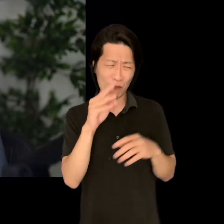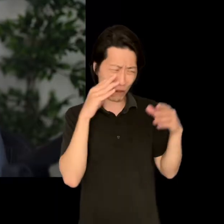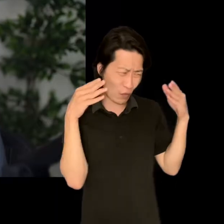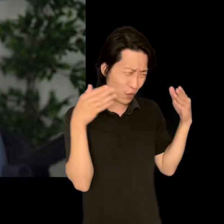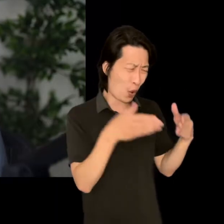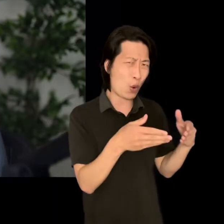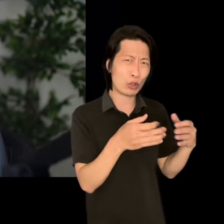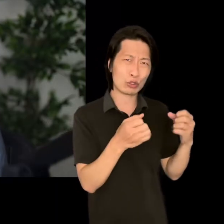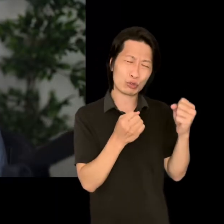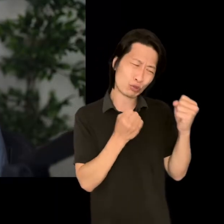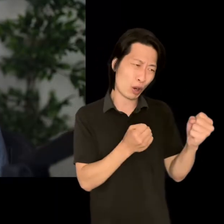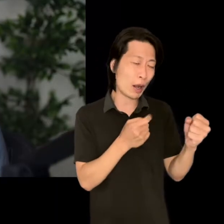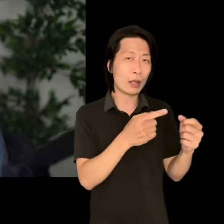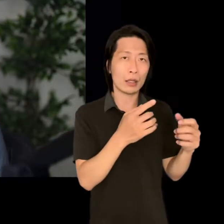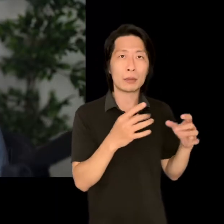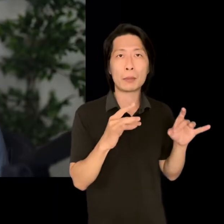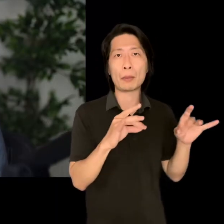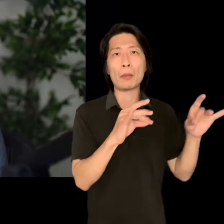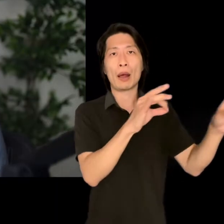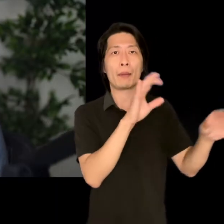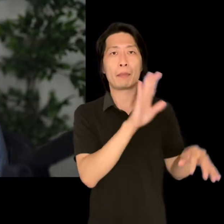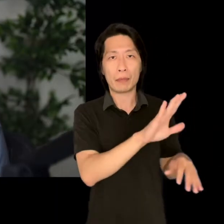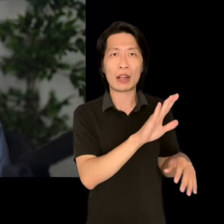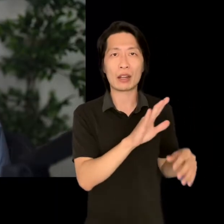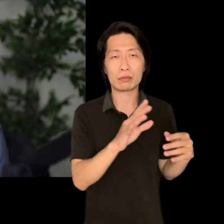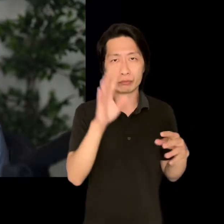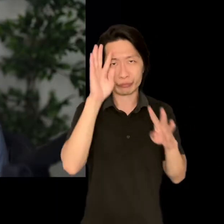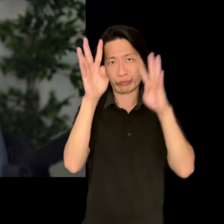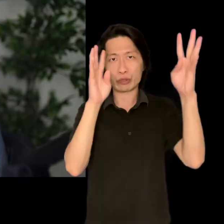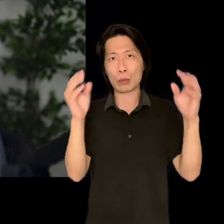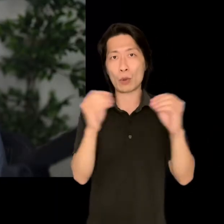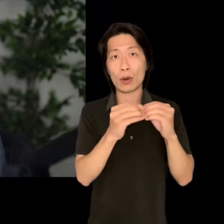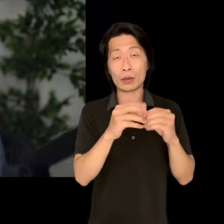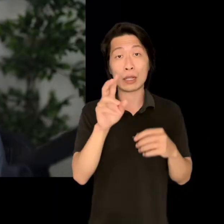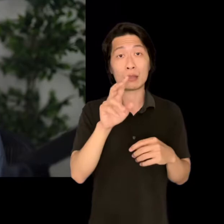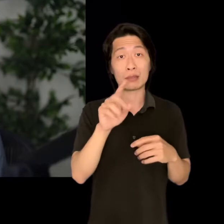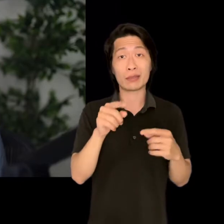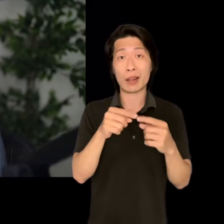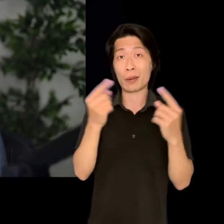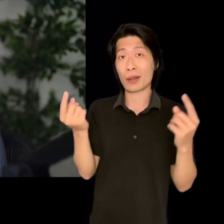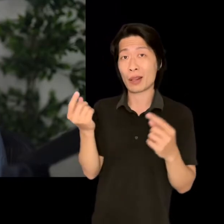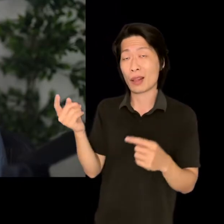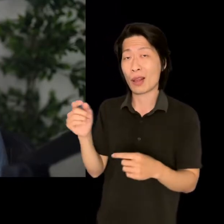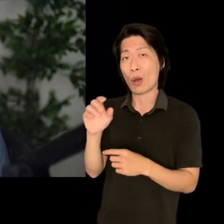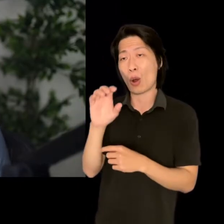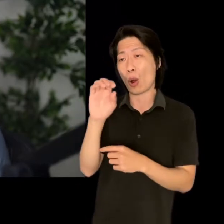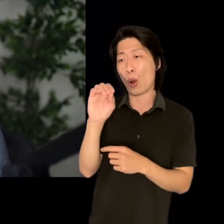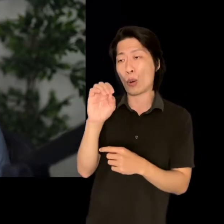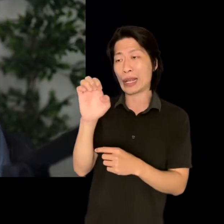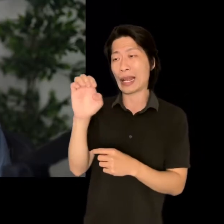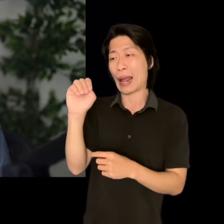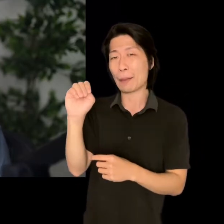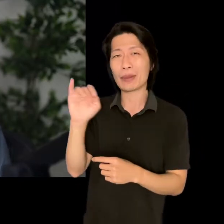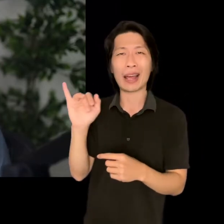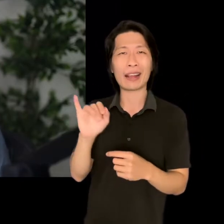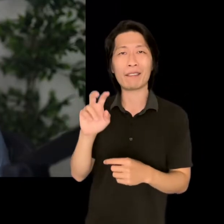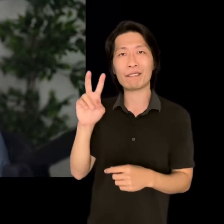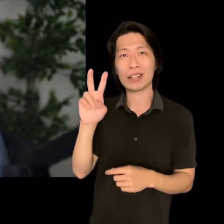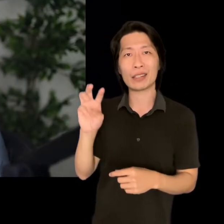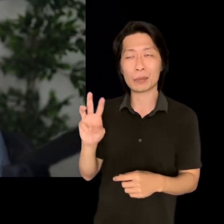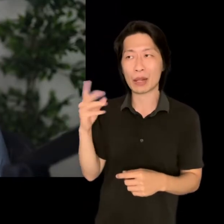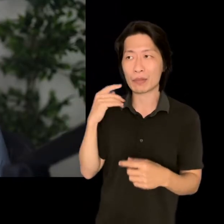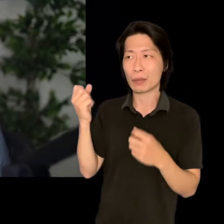that focus has allowed Elon and Tesla really to up their pace of innovation and disruption. Now, on the flip side, these OEMs